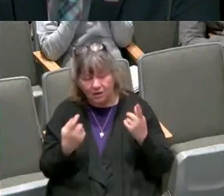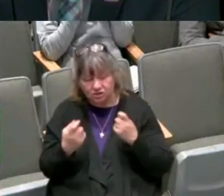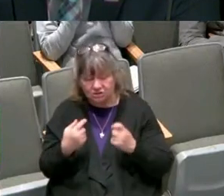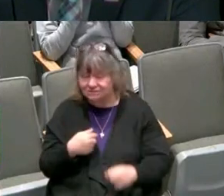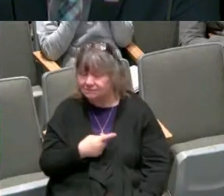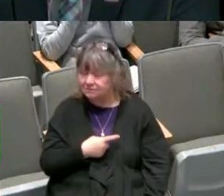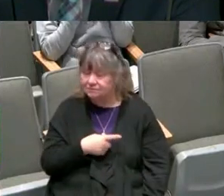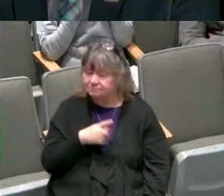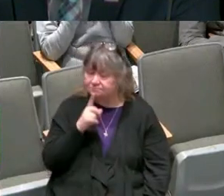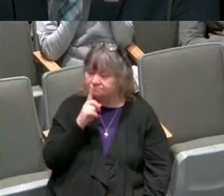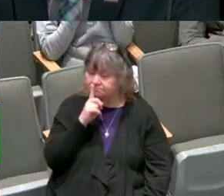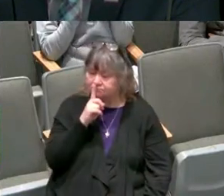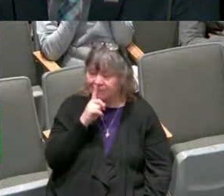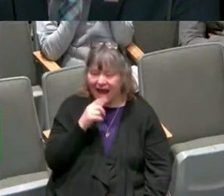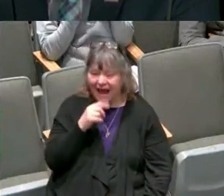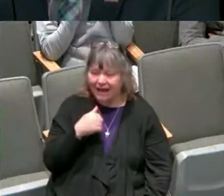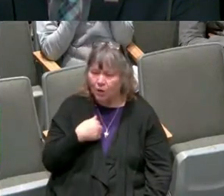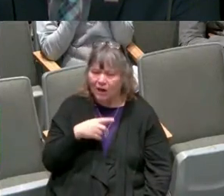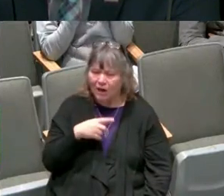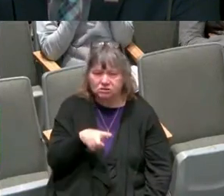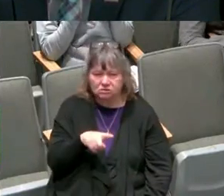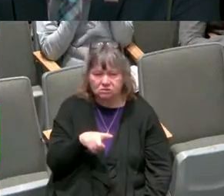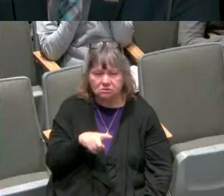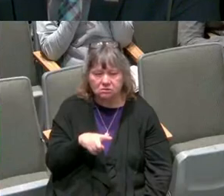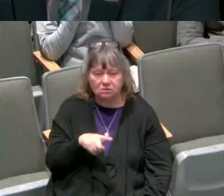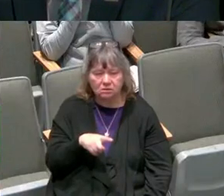I don't necessarily have a question